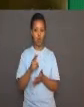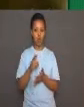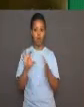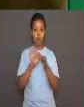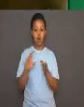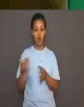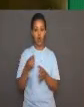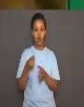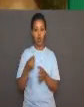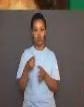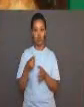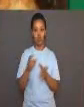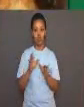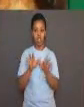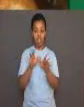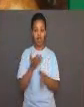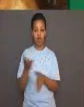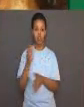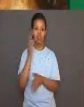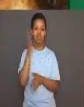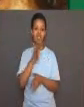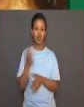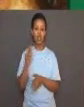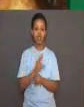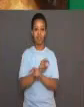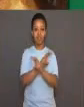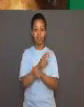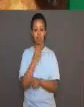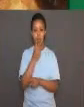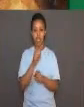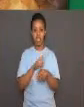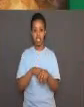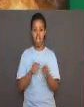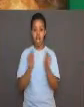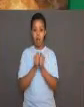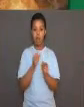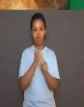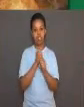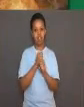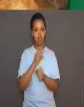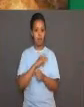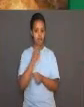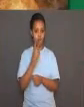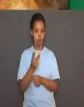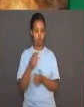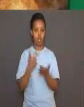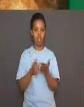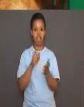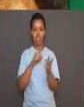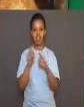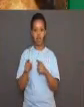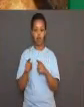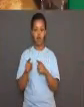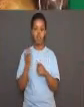insects, like ants or bees, they seem to work together to accomplish tasks